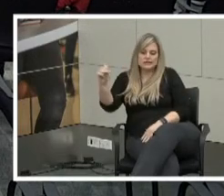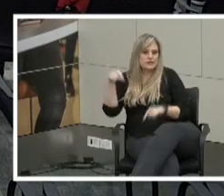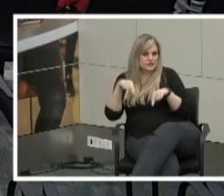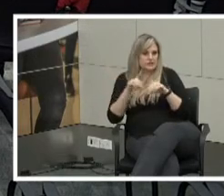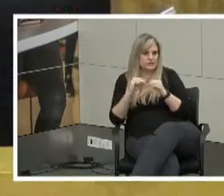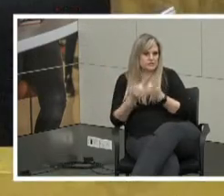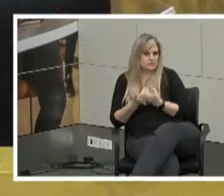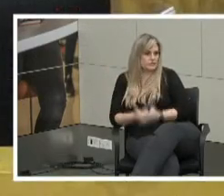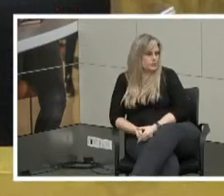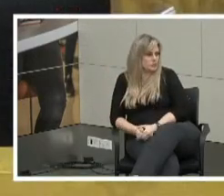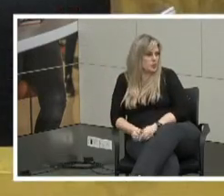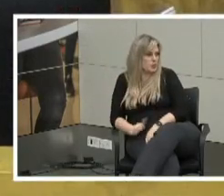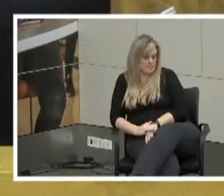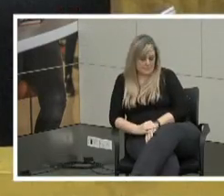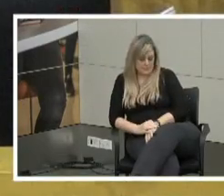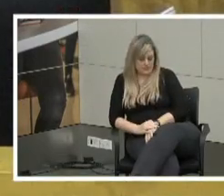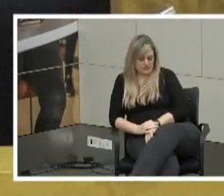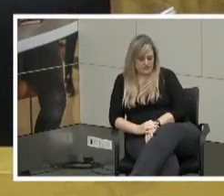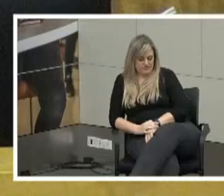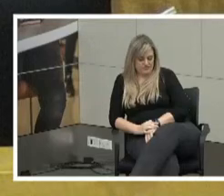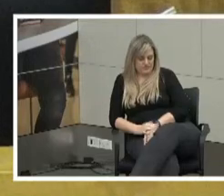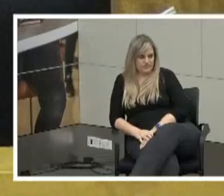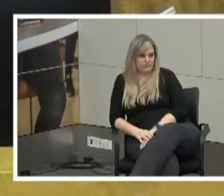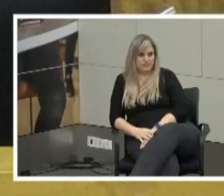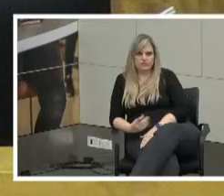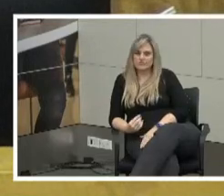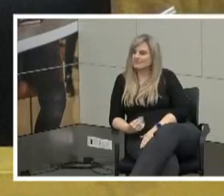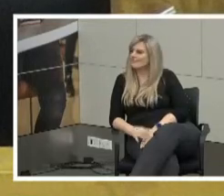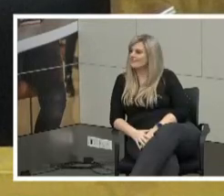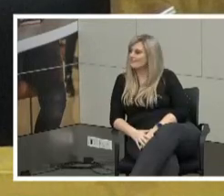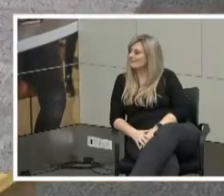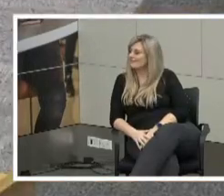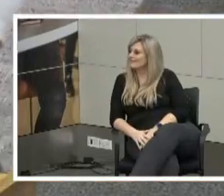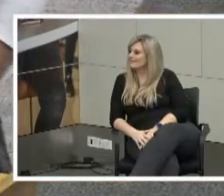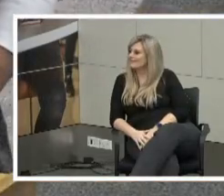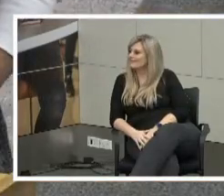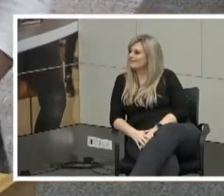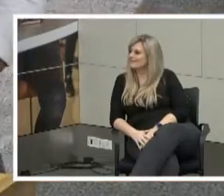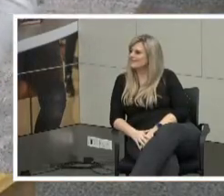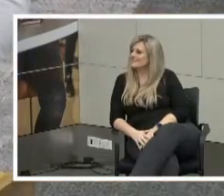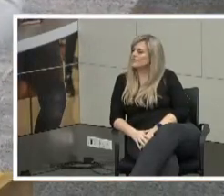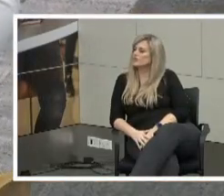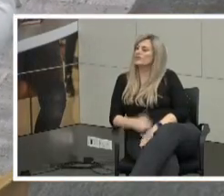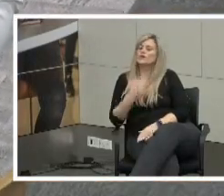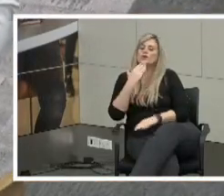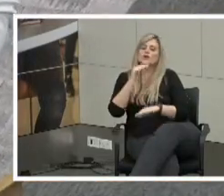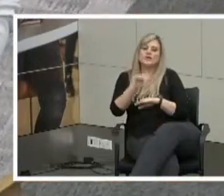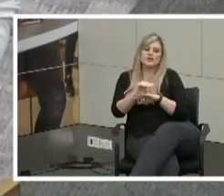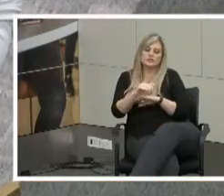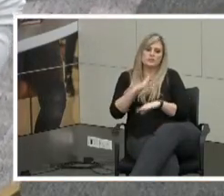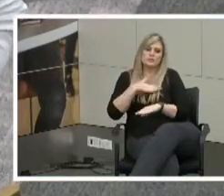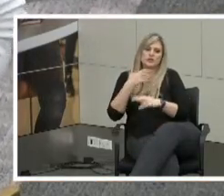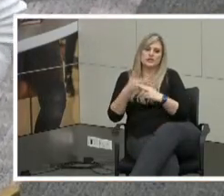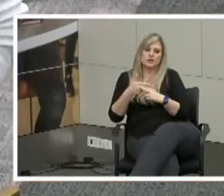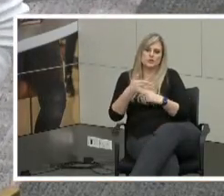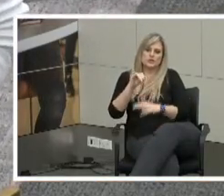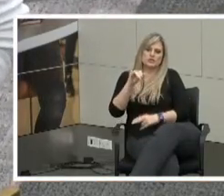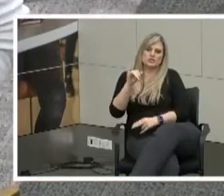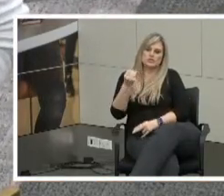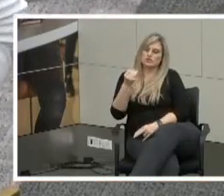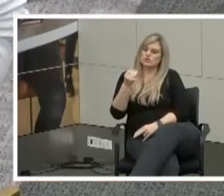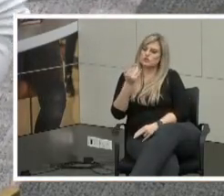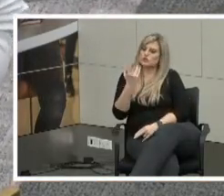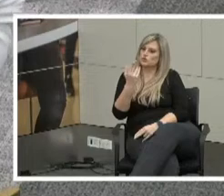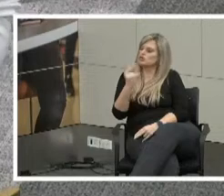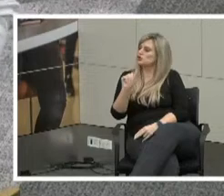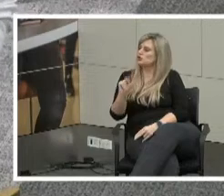experi miss new house yes ma'am good evening my name is Joan new house